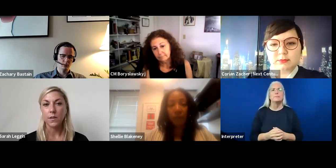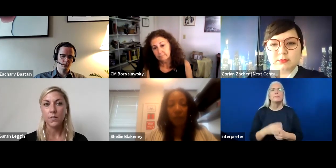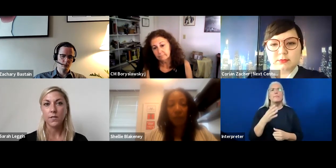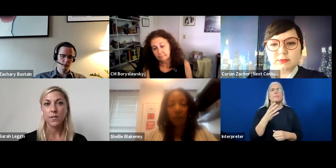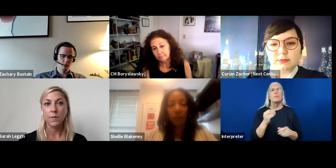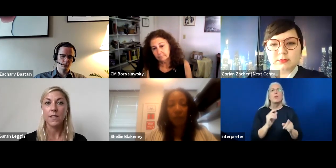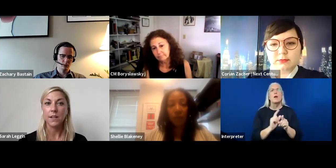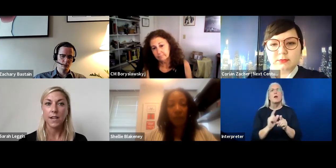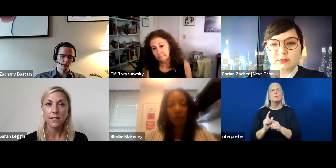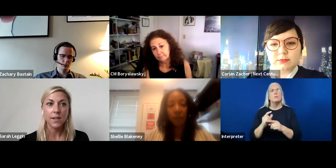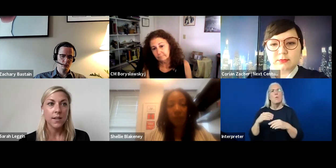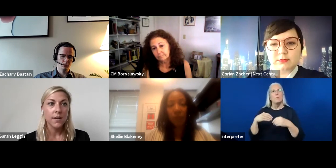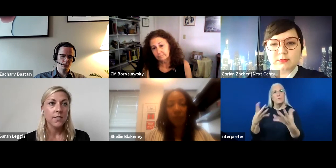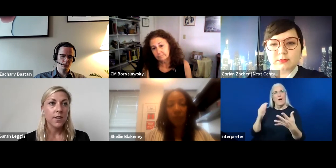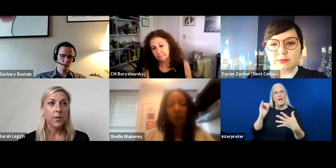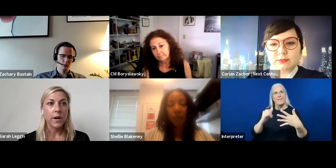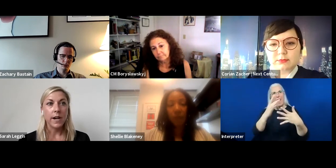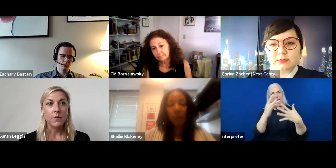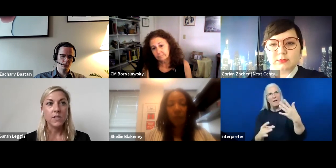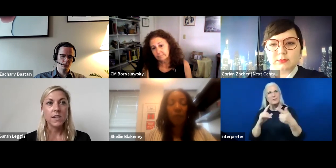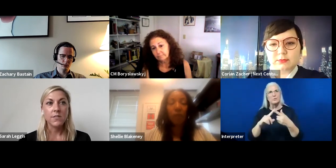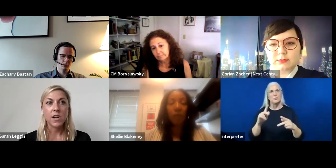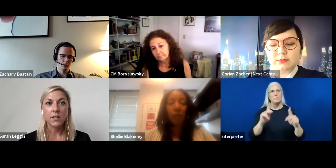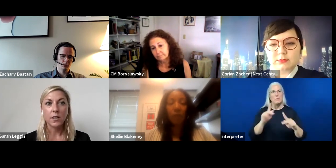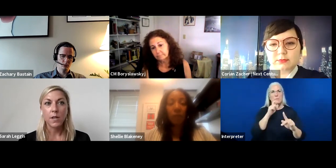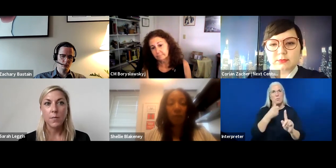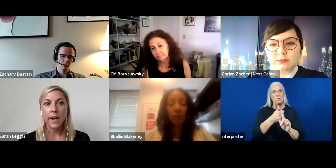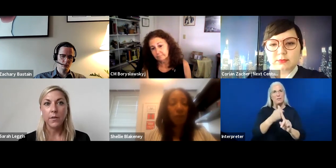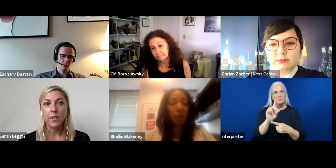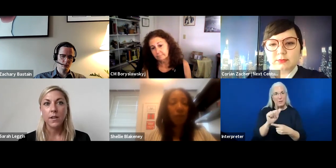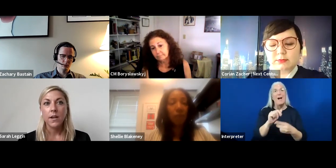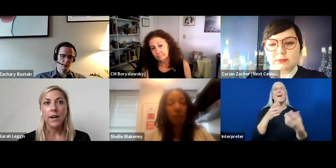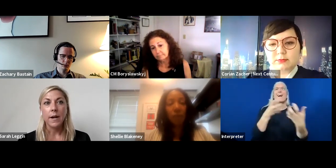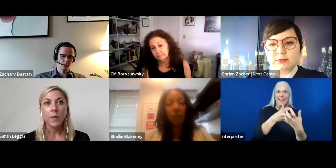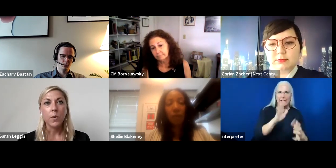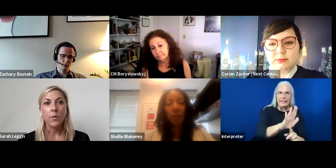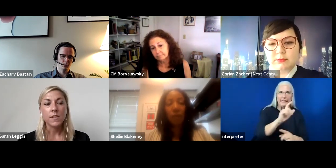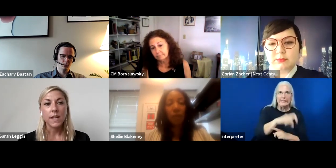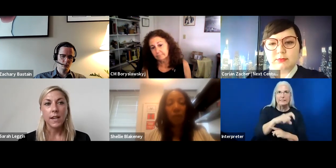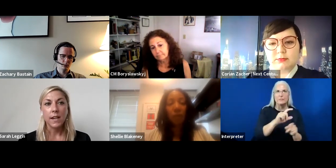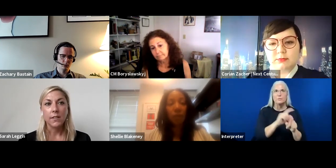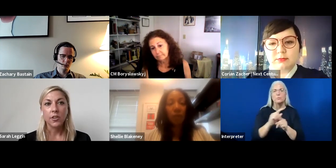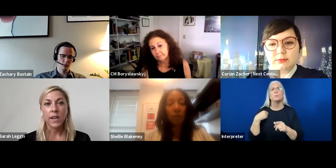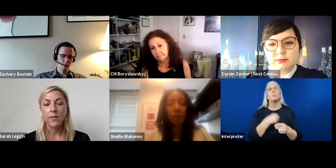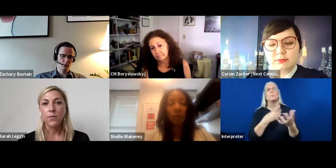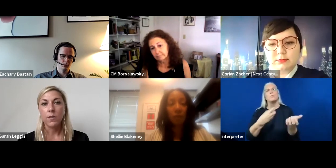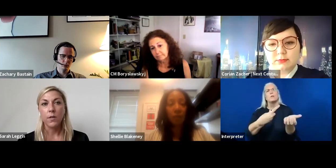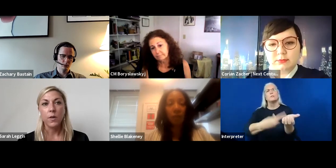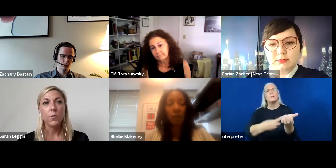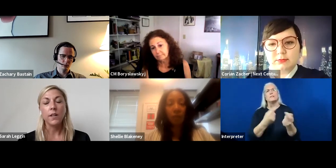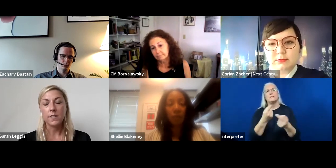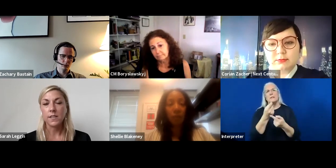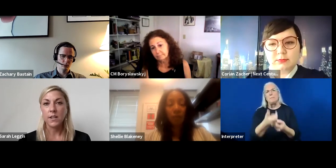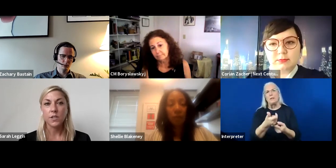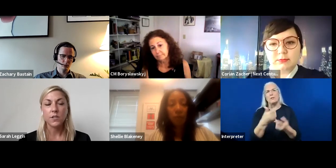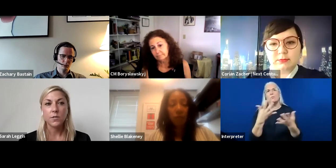use those to meet their needs. So just to kind of talk a little bit about what we're seeing and just kind of what